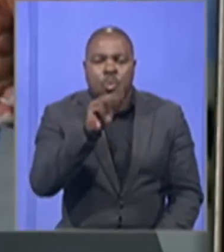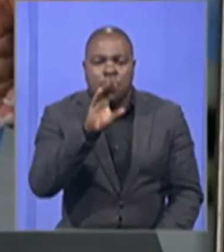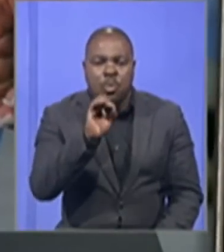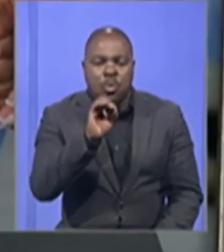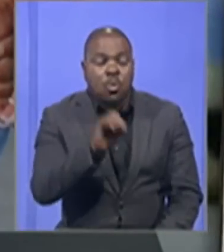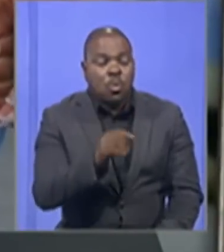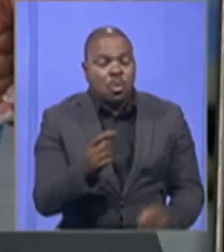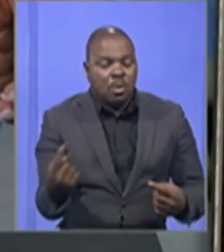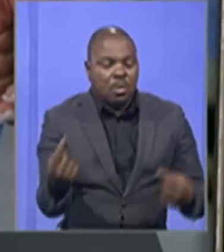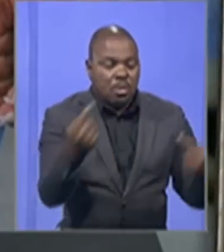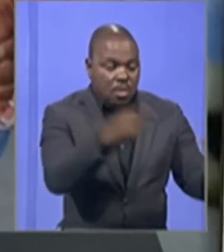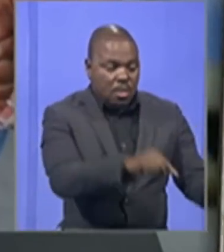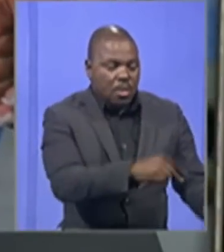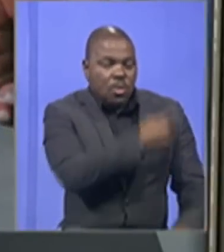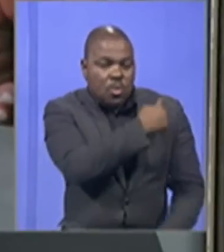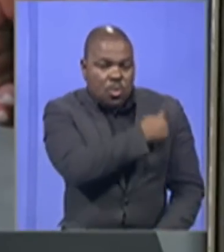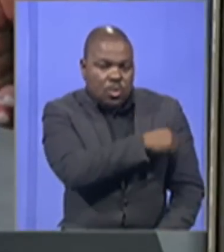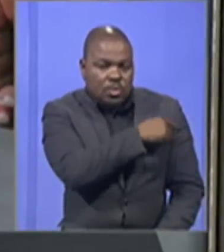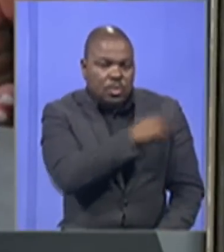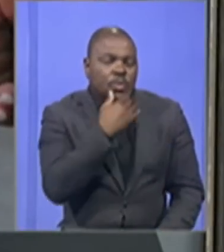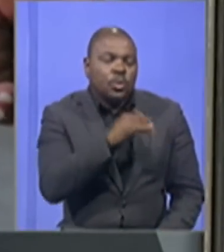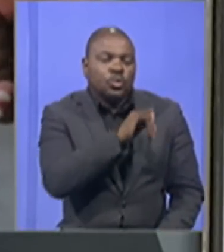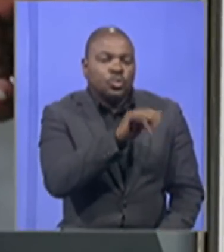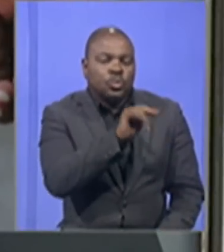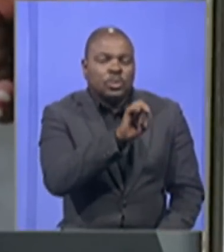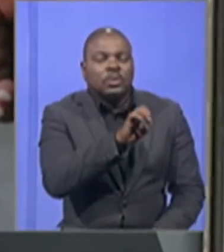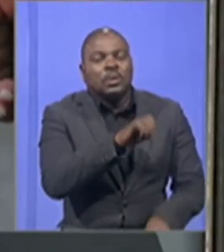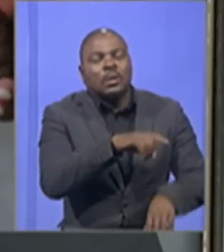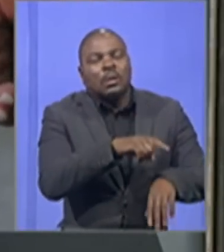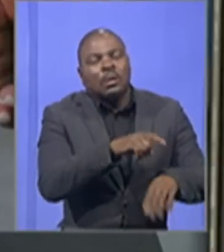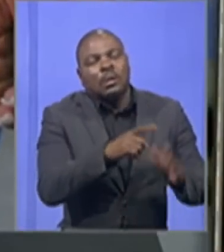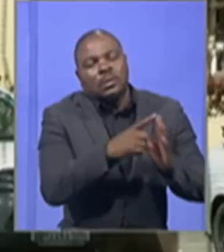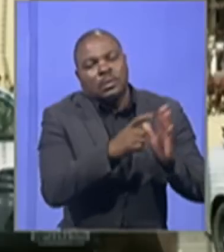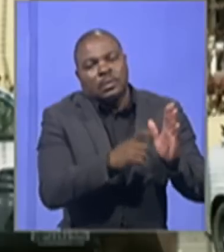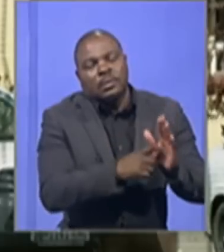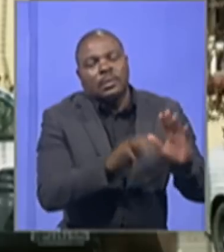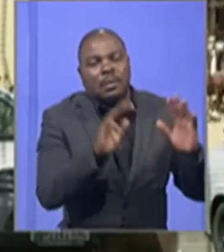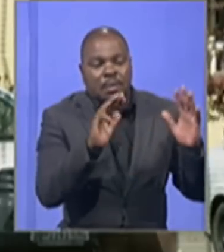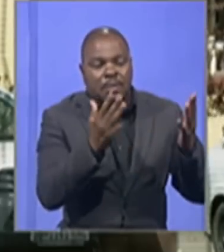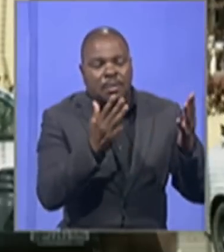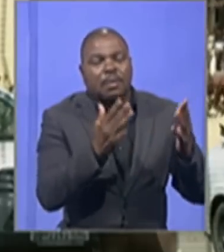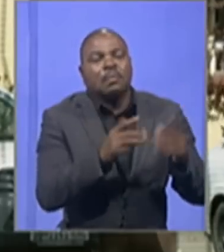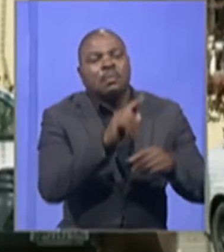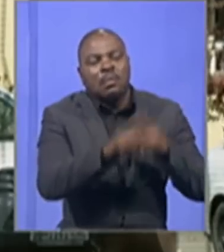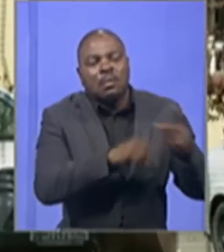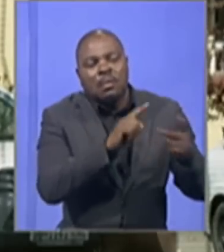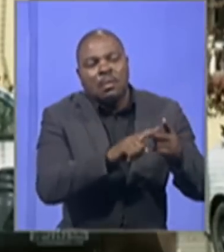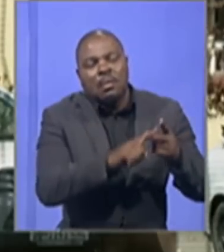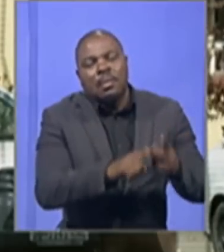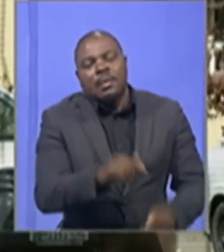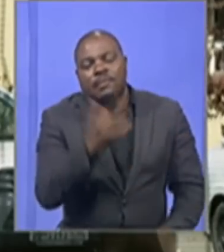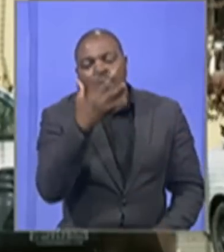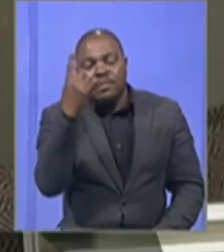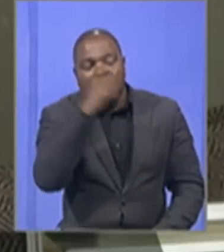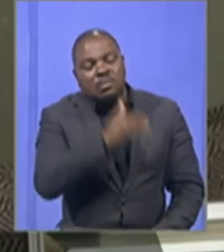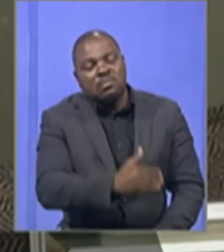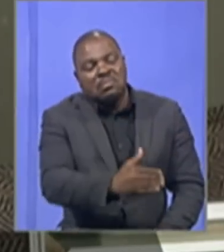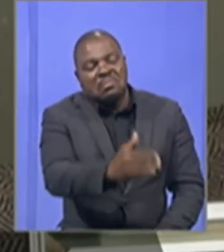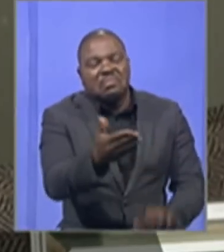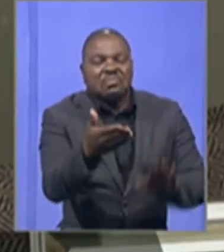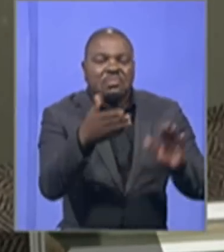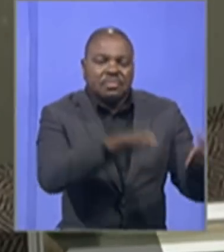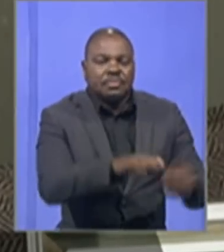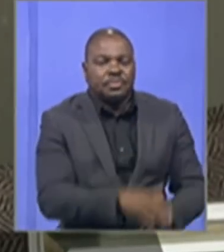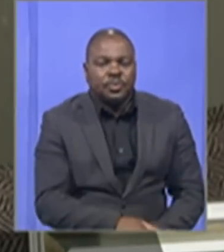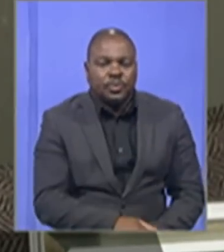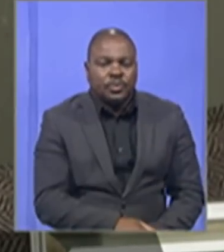jwa Hartswater ga kgwedi ya Seetebosigo e ne e tlhola malatsi a le 8 mme o tlhokafetse morago ga malatsi a le 5. Lekepe